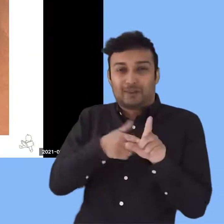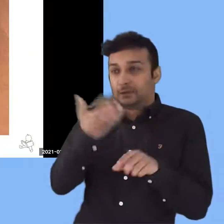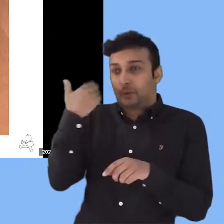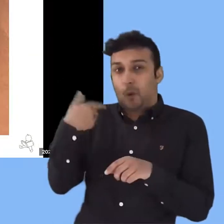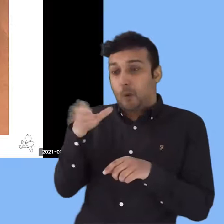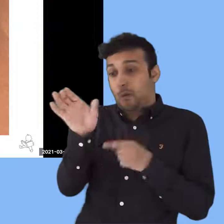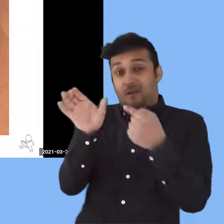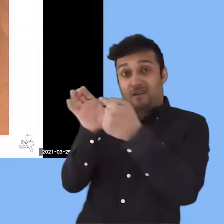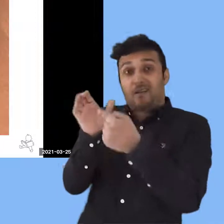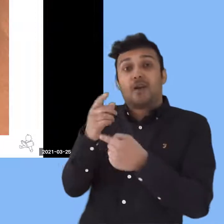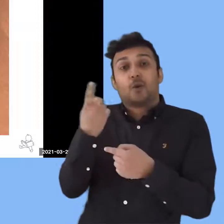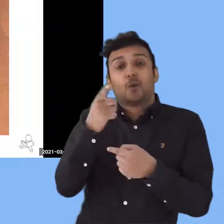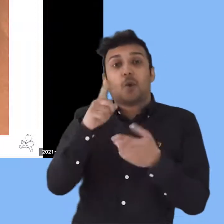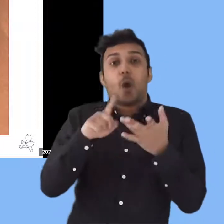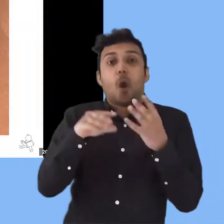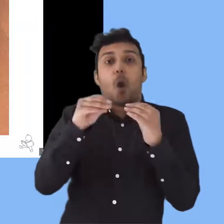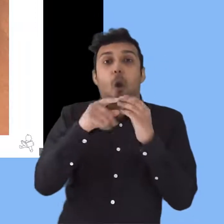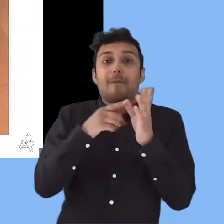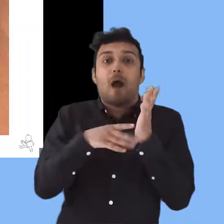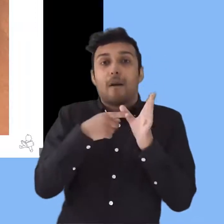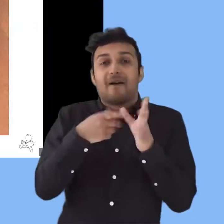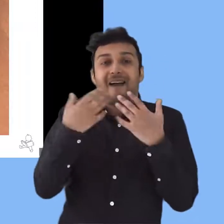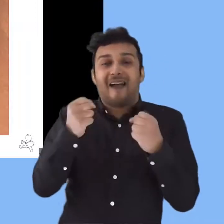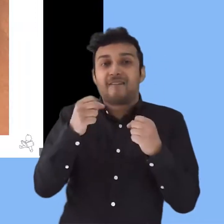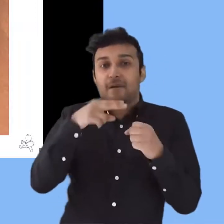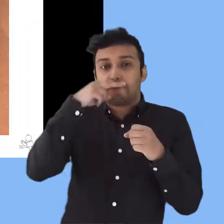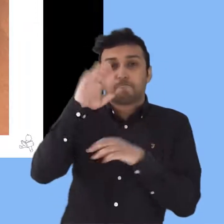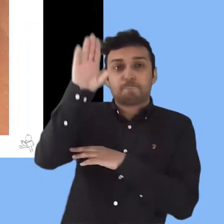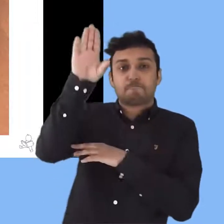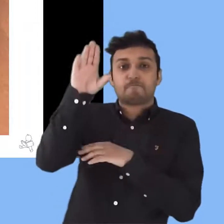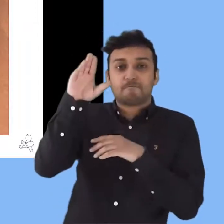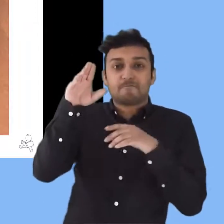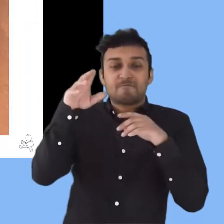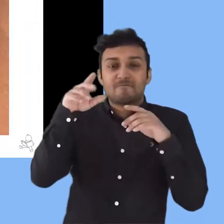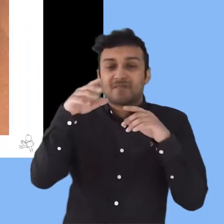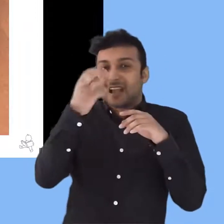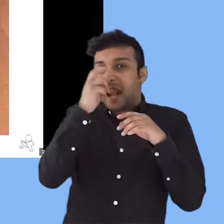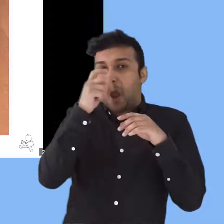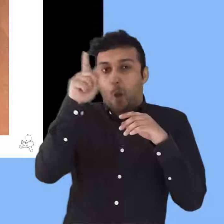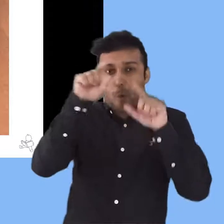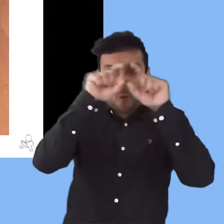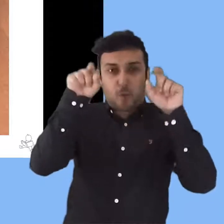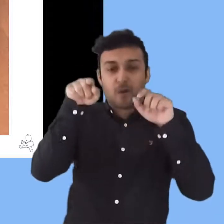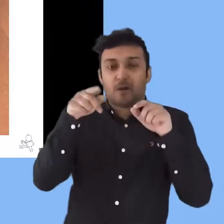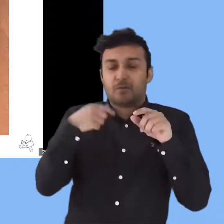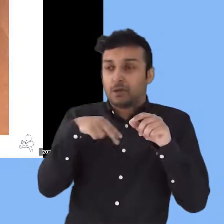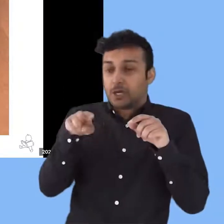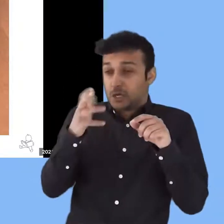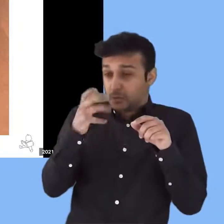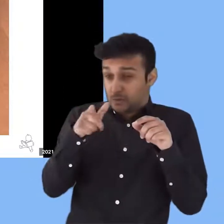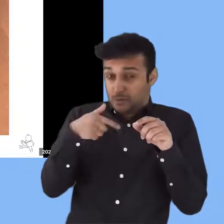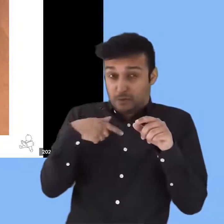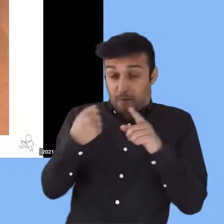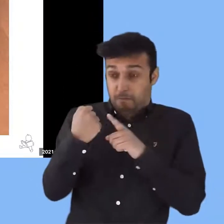it's Obama with a kind of fascist clown image over the top. And for me, this really hit home because I